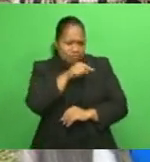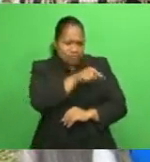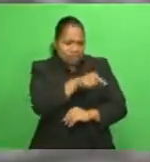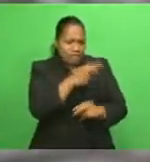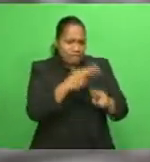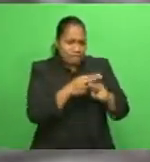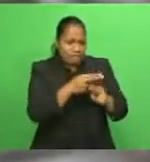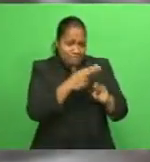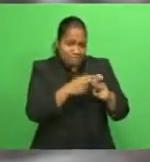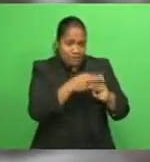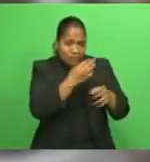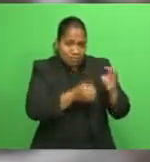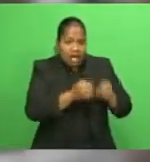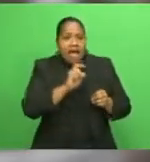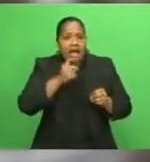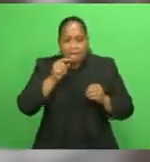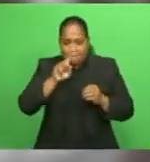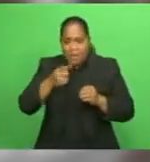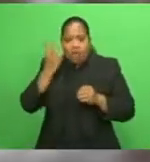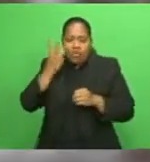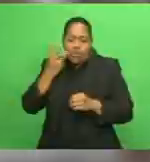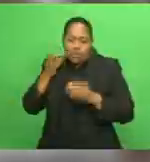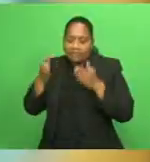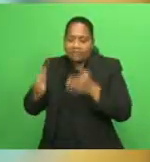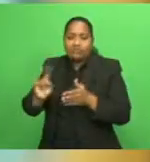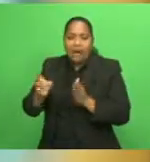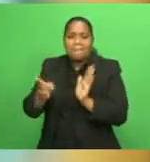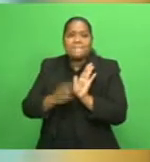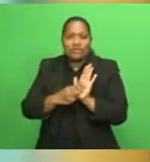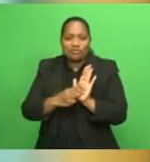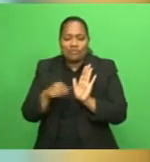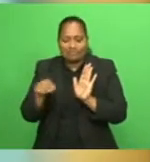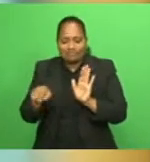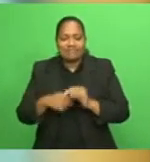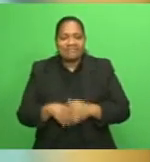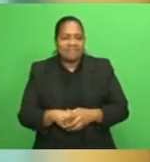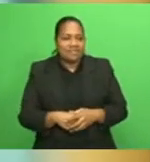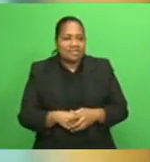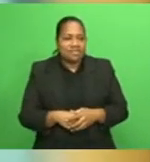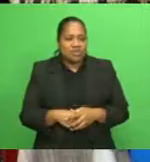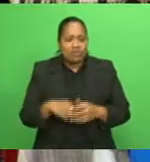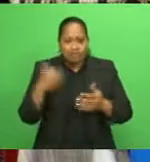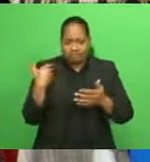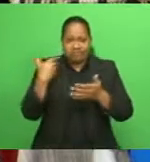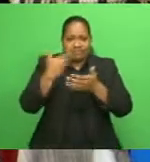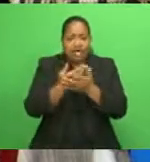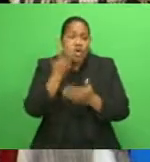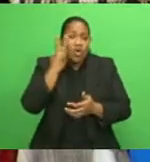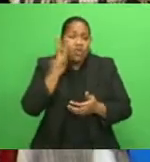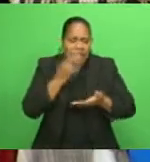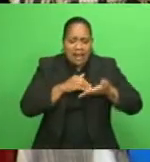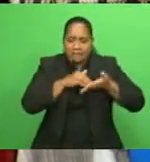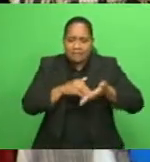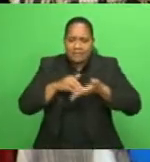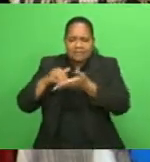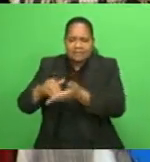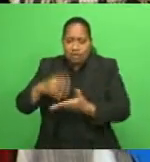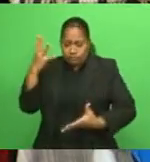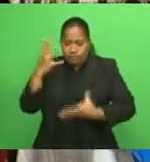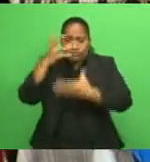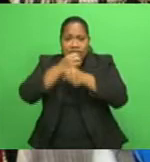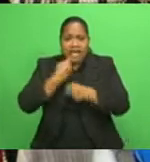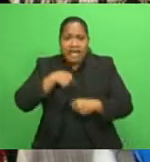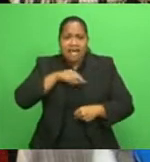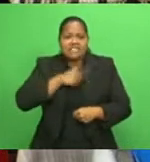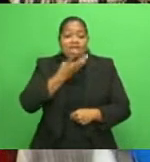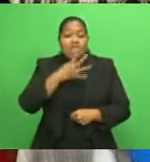farms. More women have joined the business over 4 years, and they are all helping one another. There's 46 of us, and the numbers keep